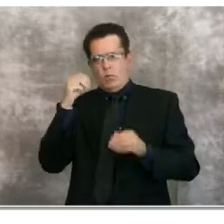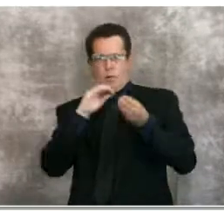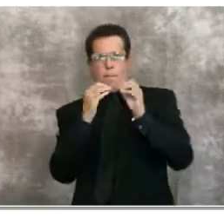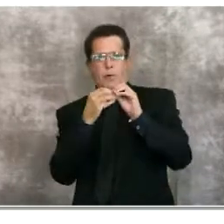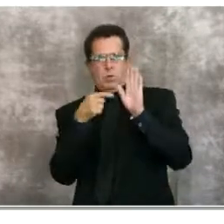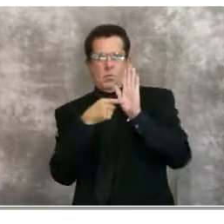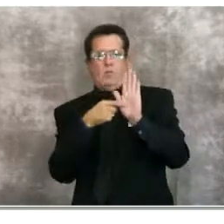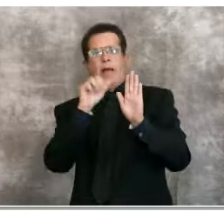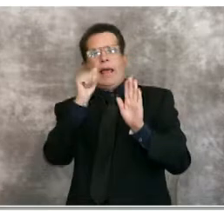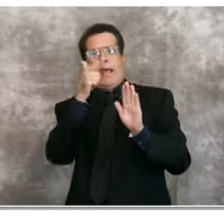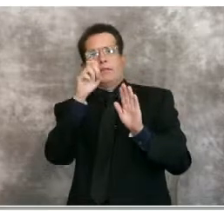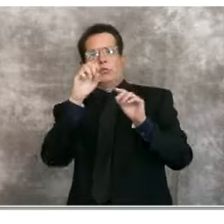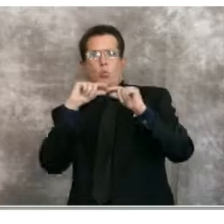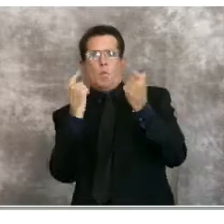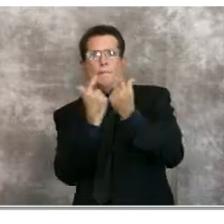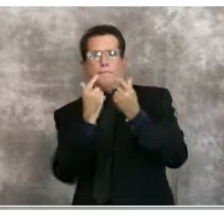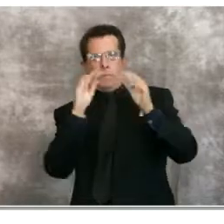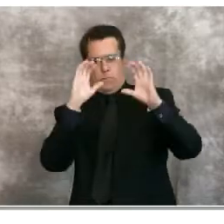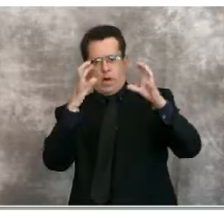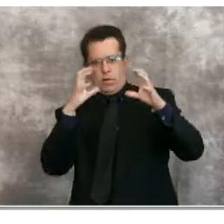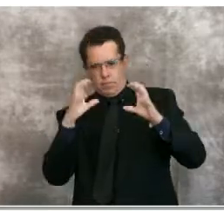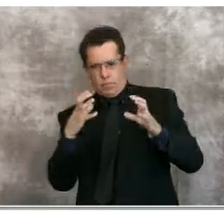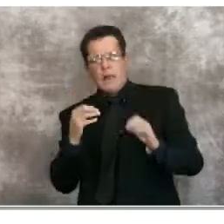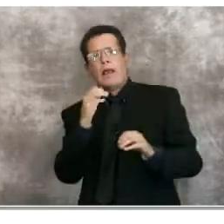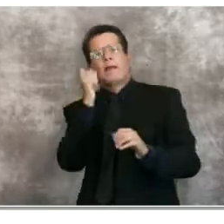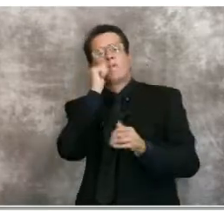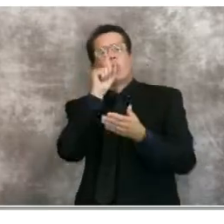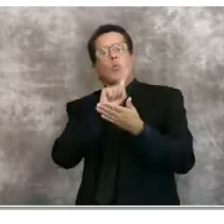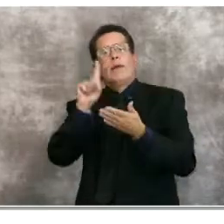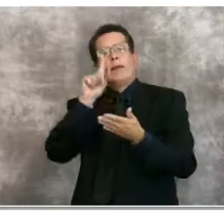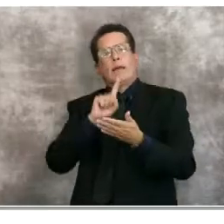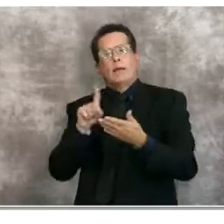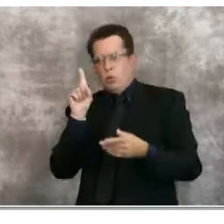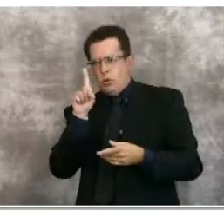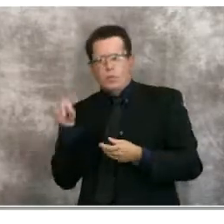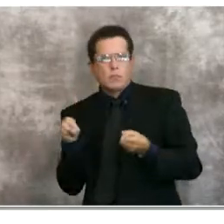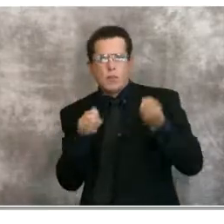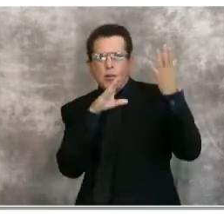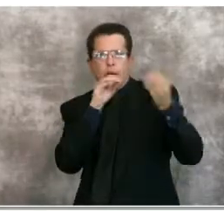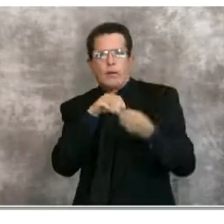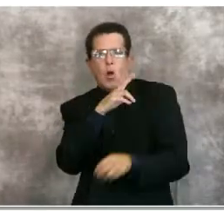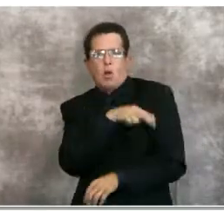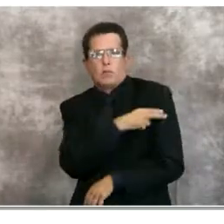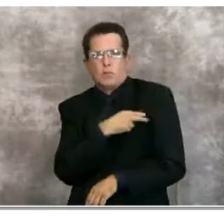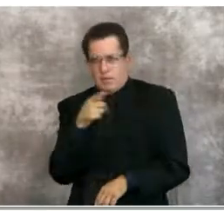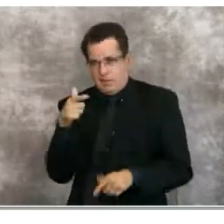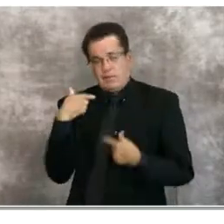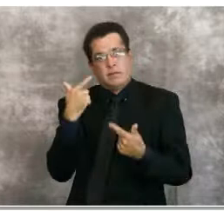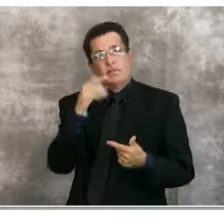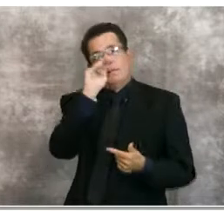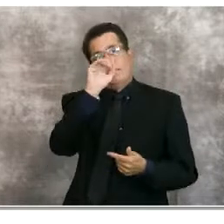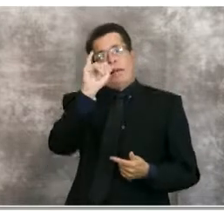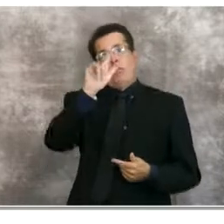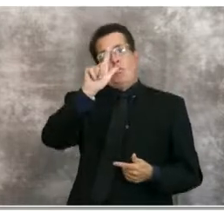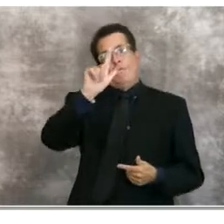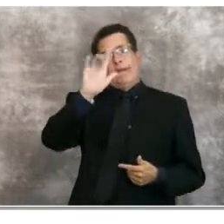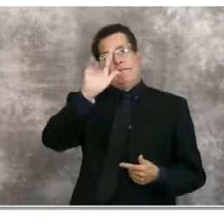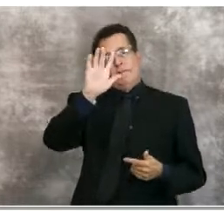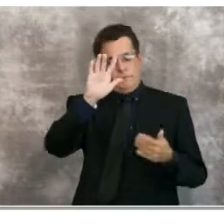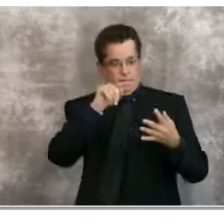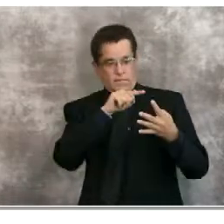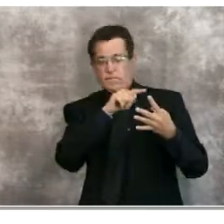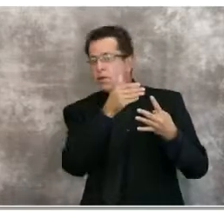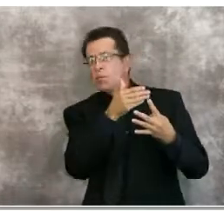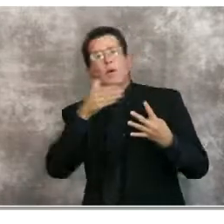by age group and week of hospital admission, again since May 25th, and